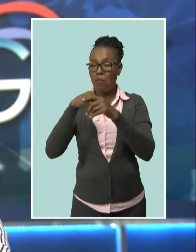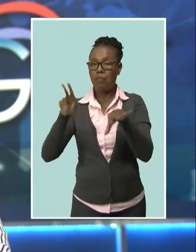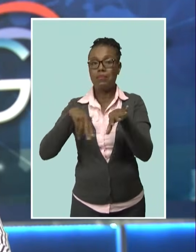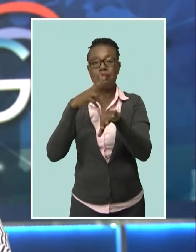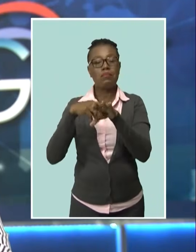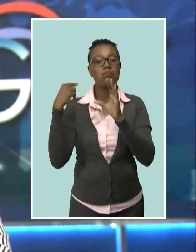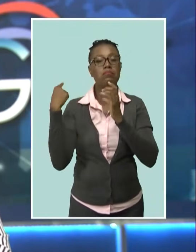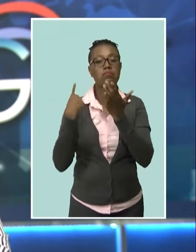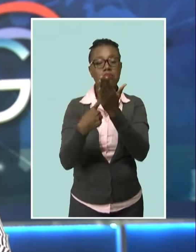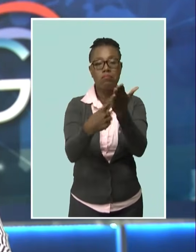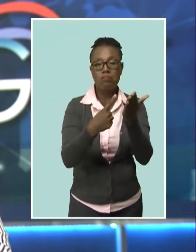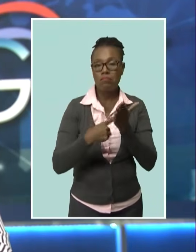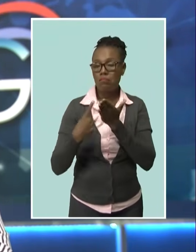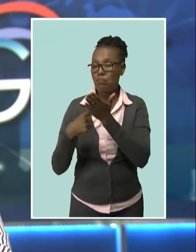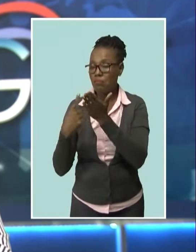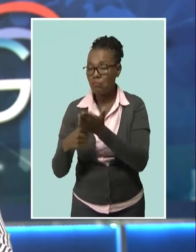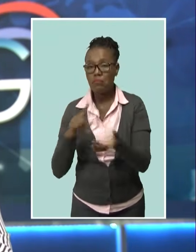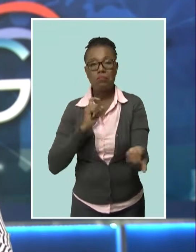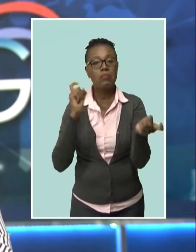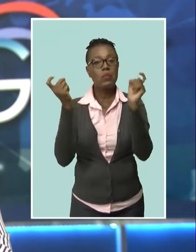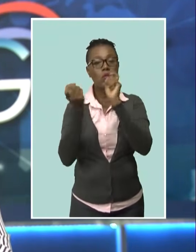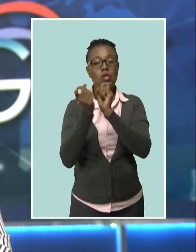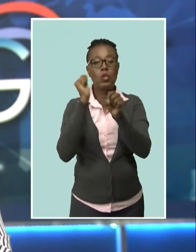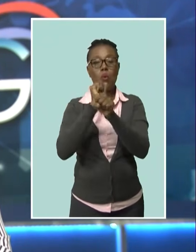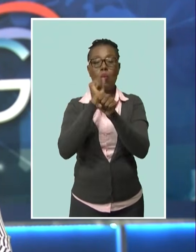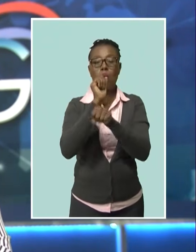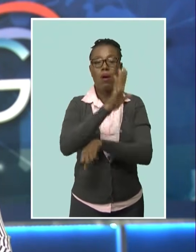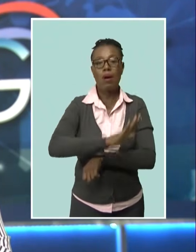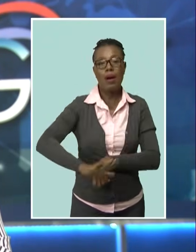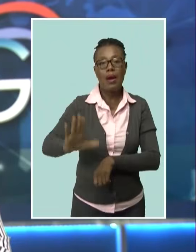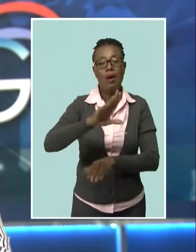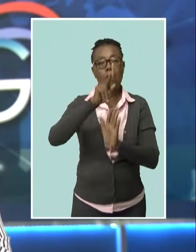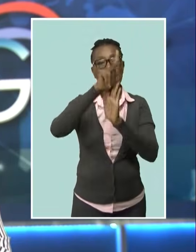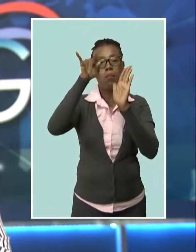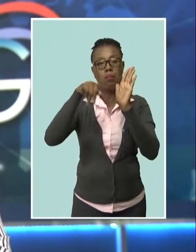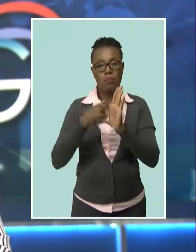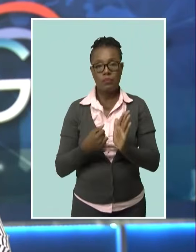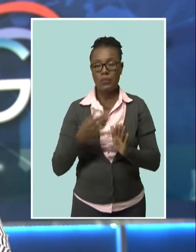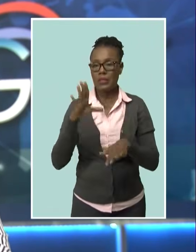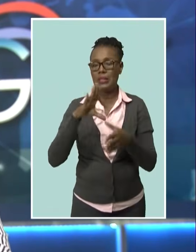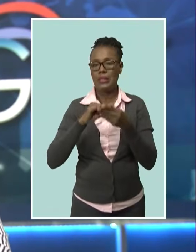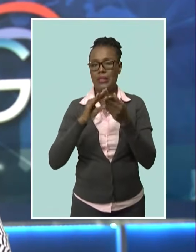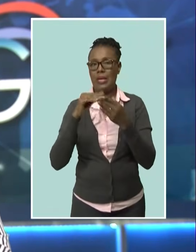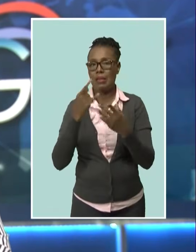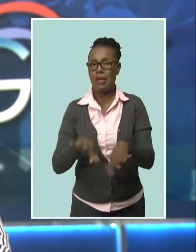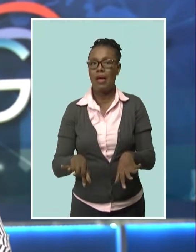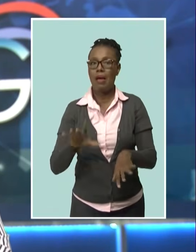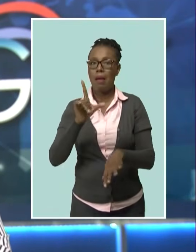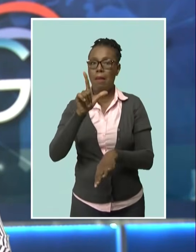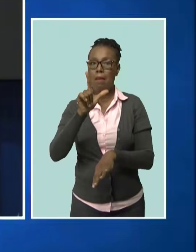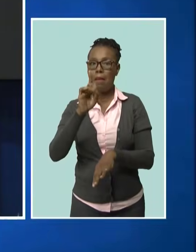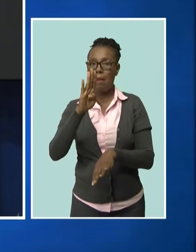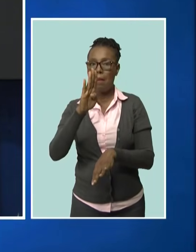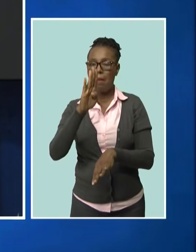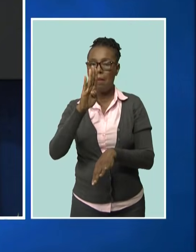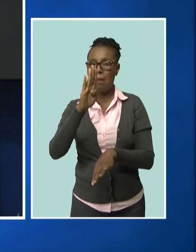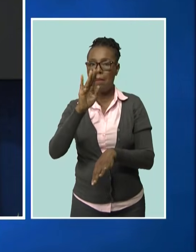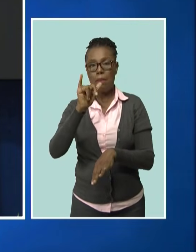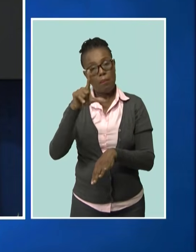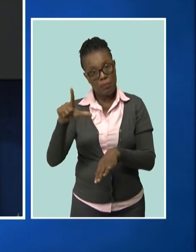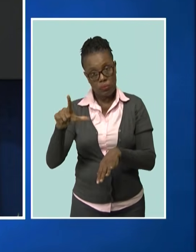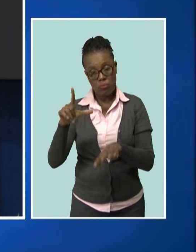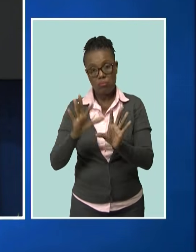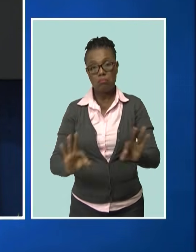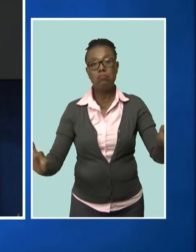surrounding modernizing workplace policies. Ms. King spoke about the significance of the legislation. The